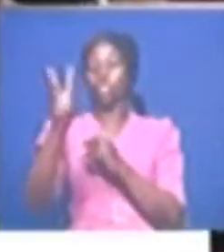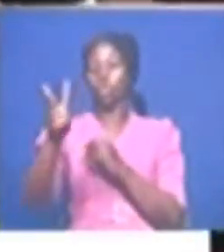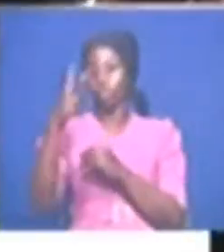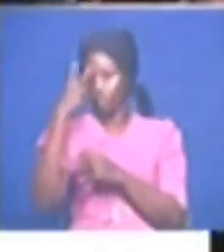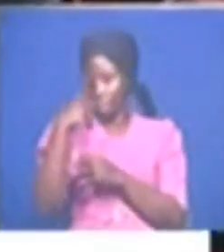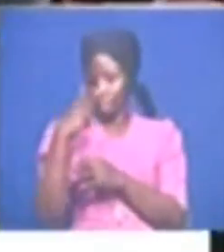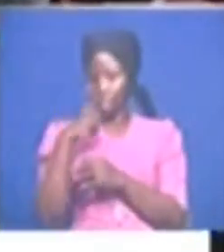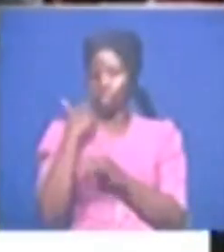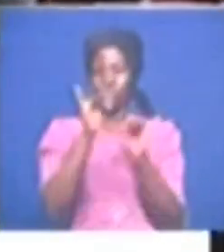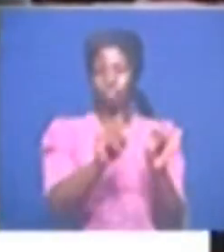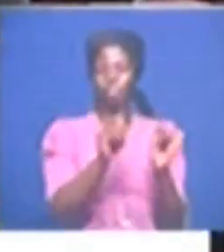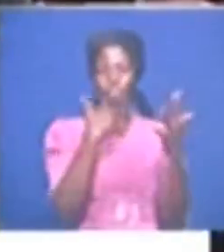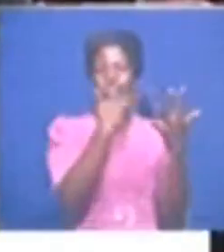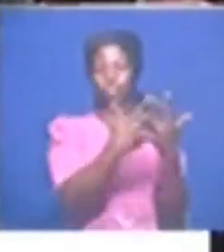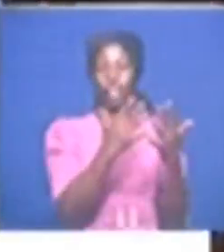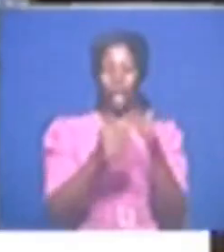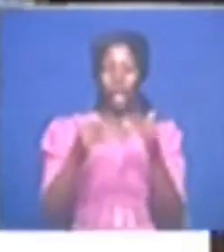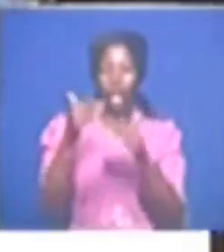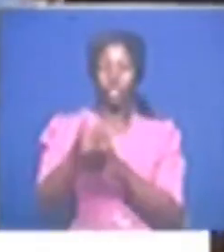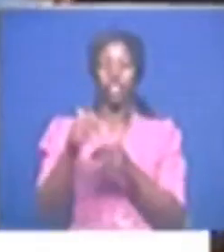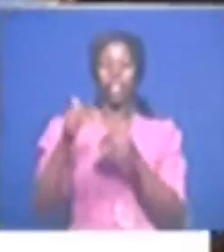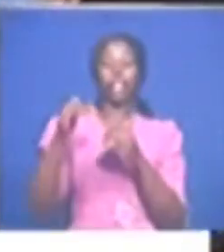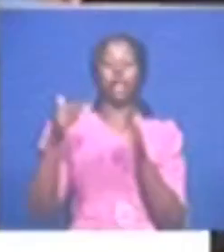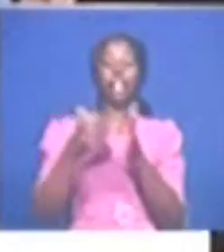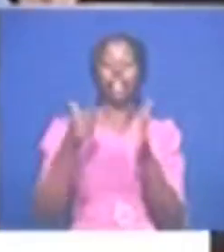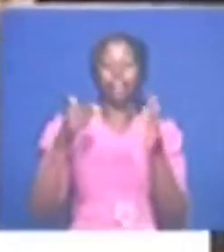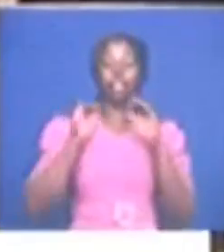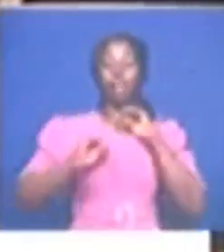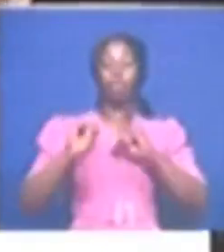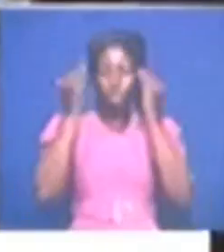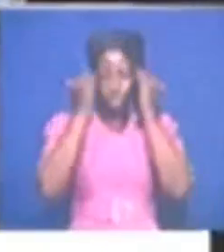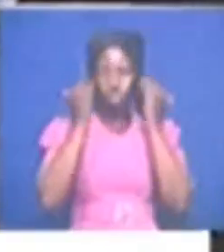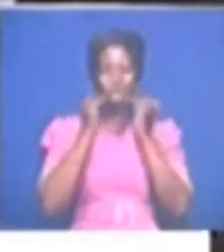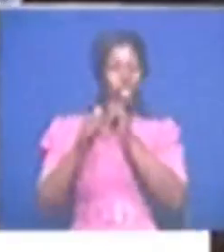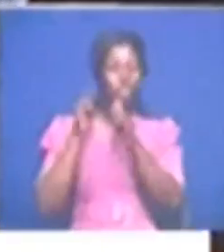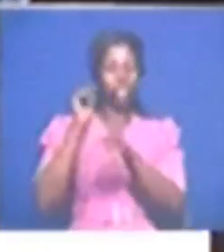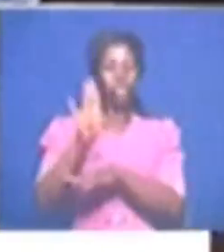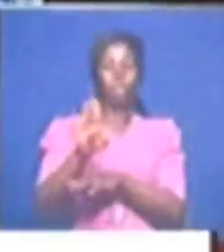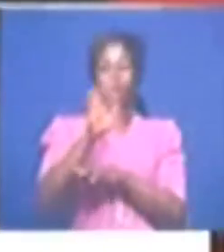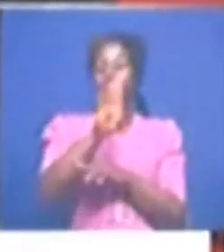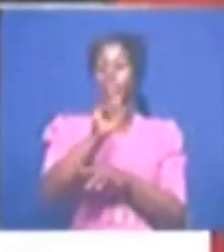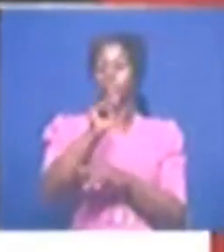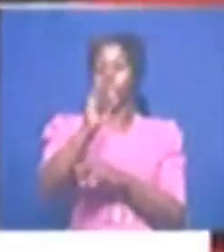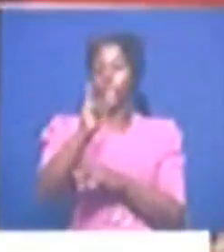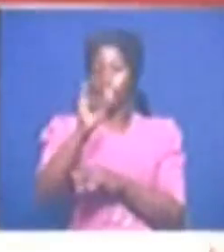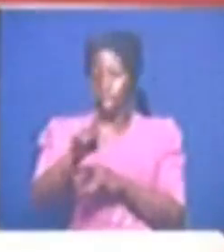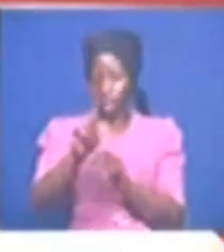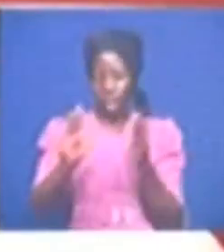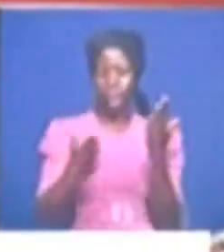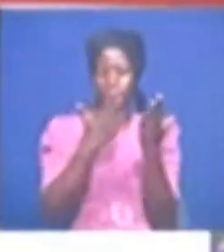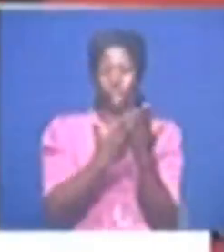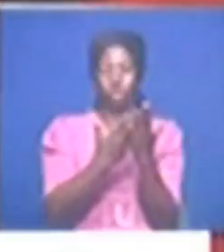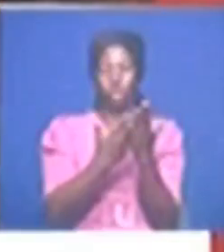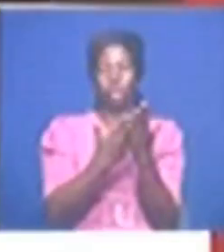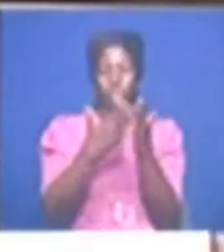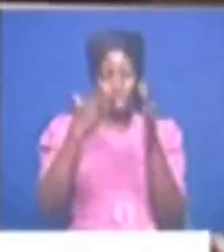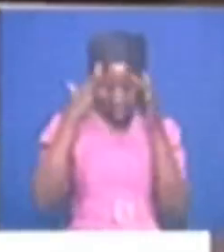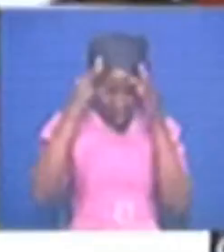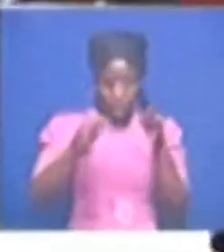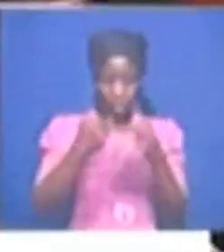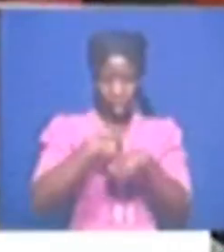remand prison after the Anti-Corruption Court declined their bail application. In a ruling delivered by Anti-Corruption Chief Magistrate